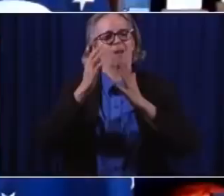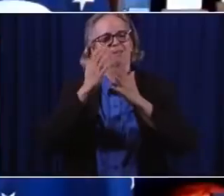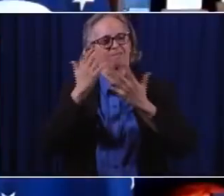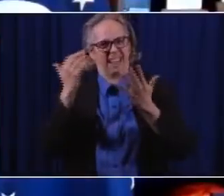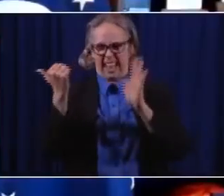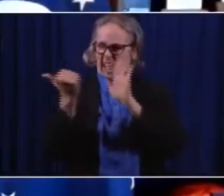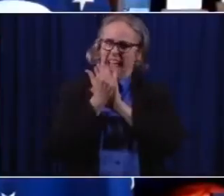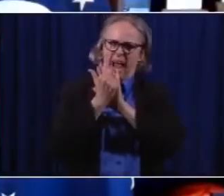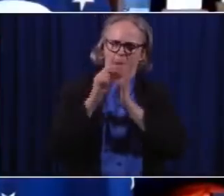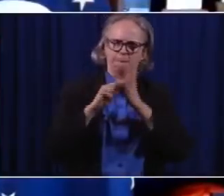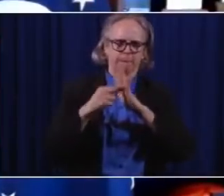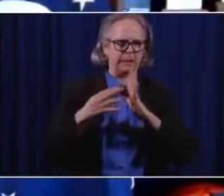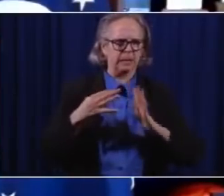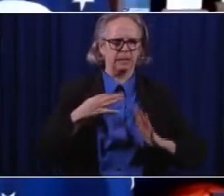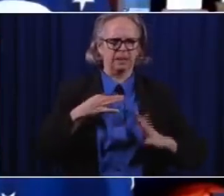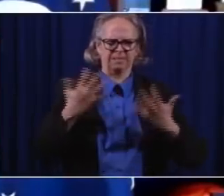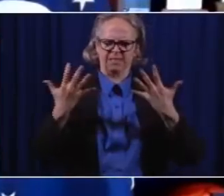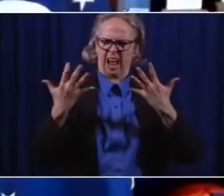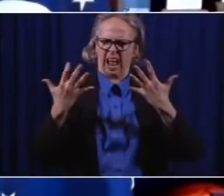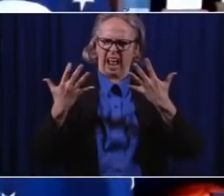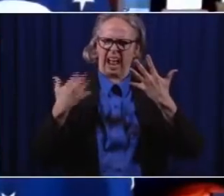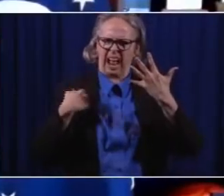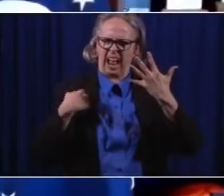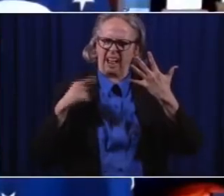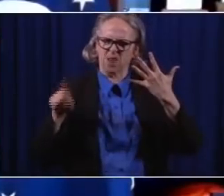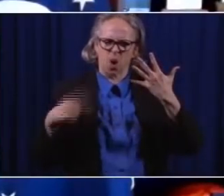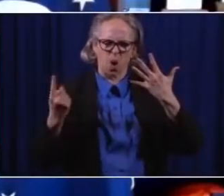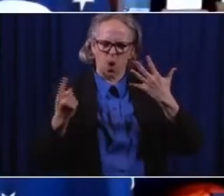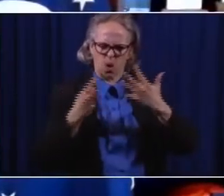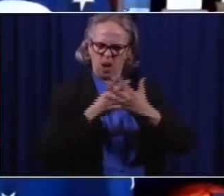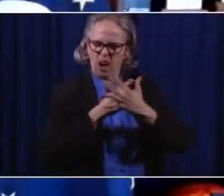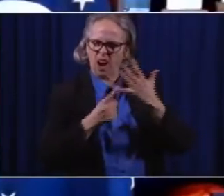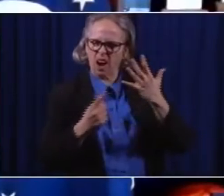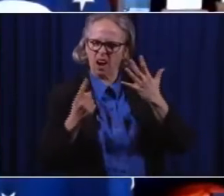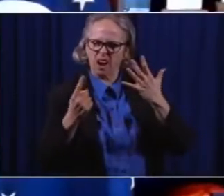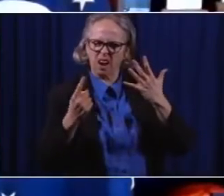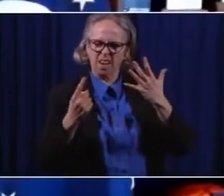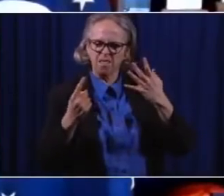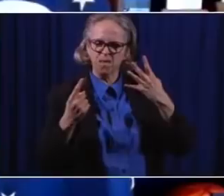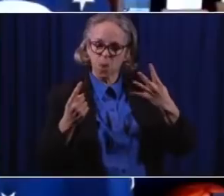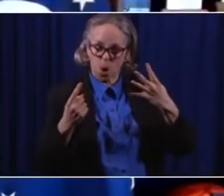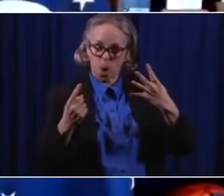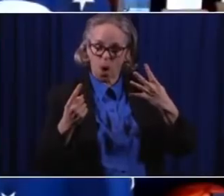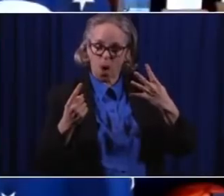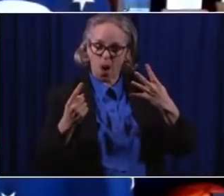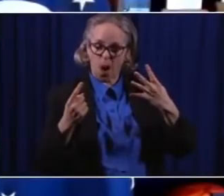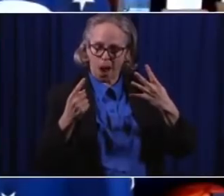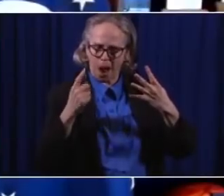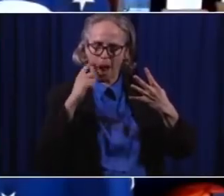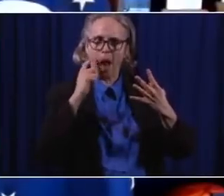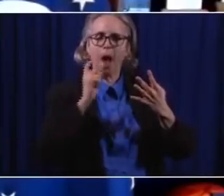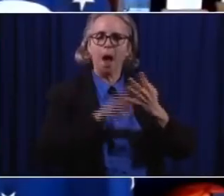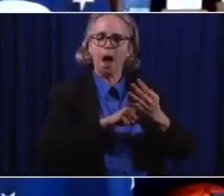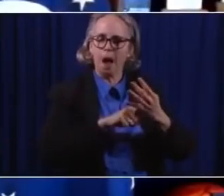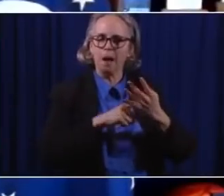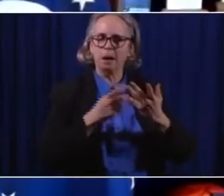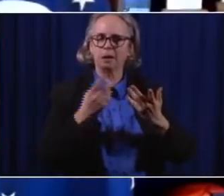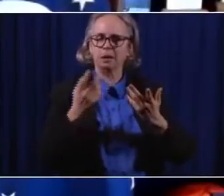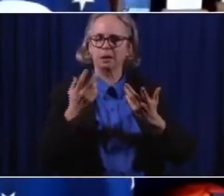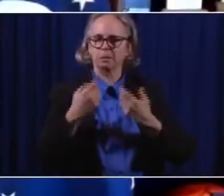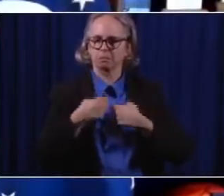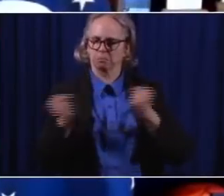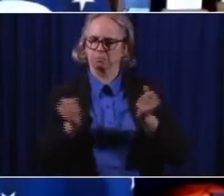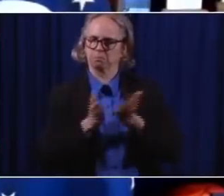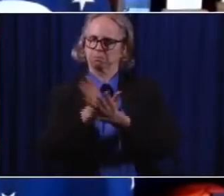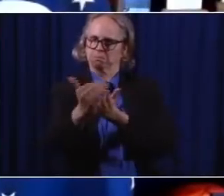only 4 that were recognized for their for data governance and transparency as being the top states in the country,